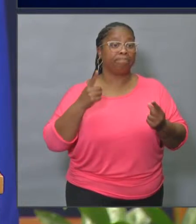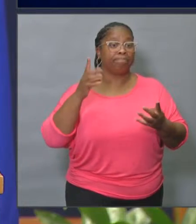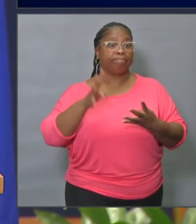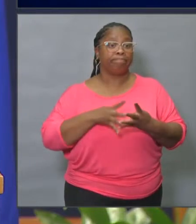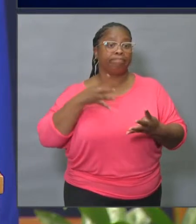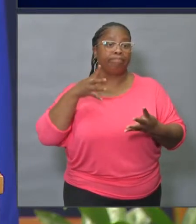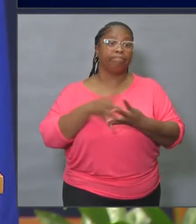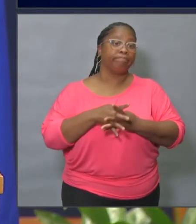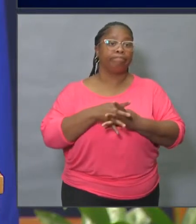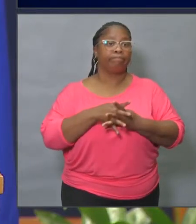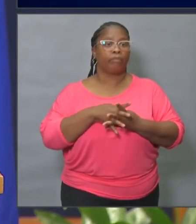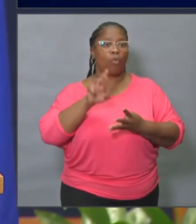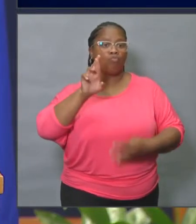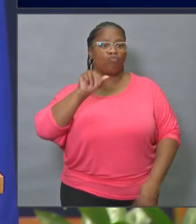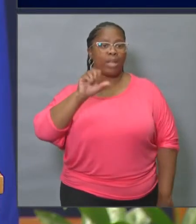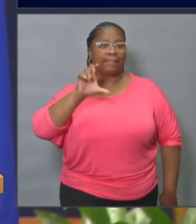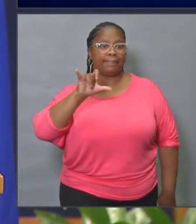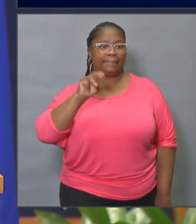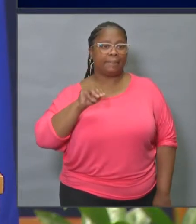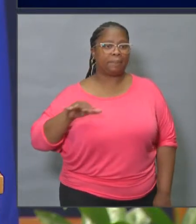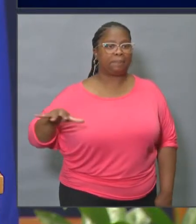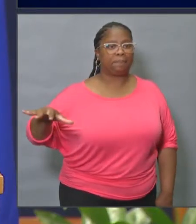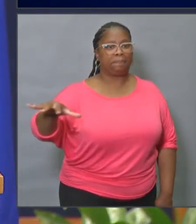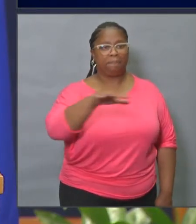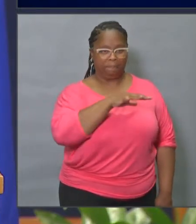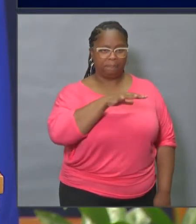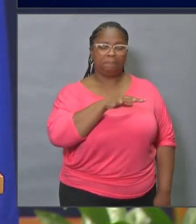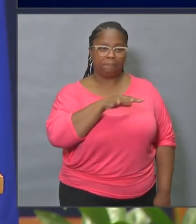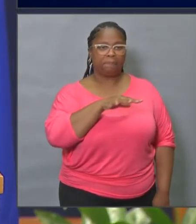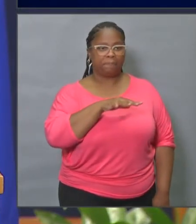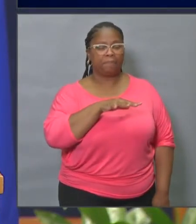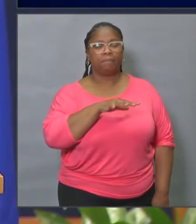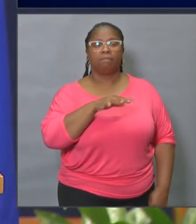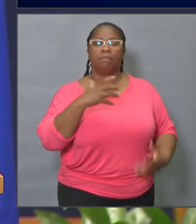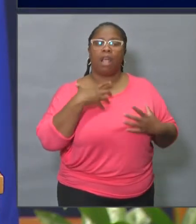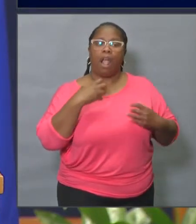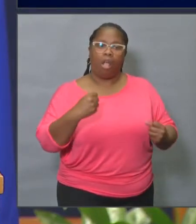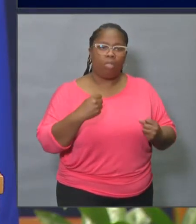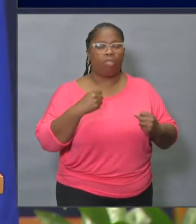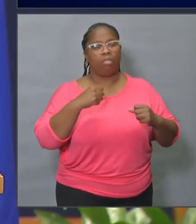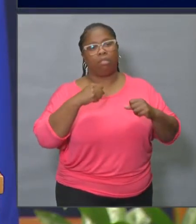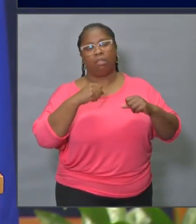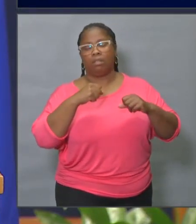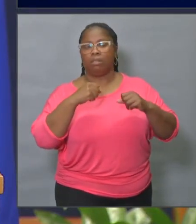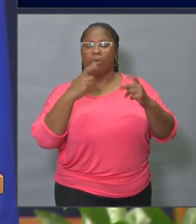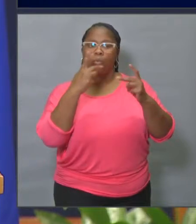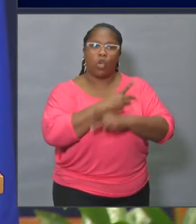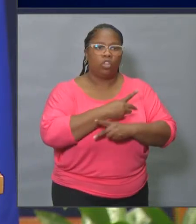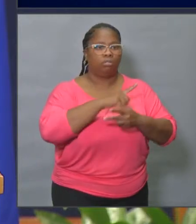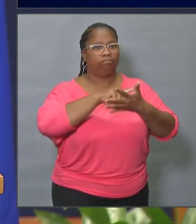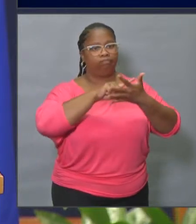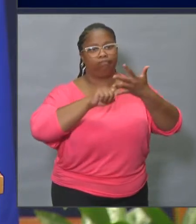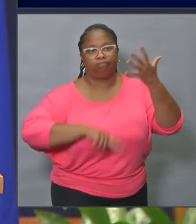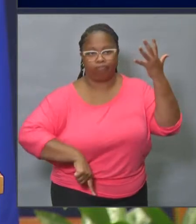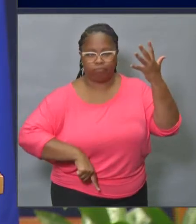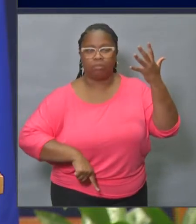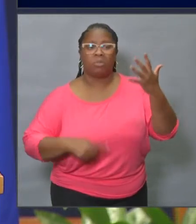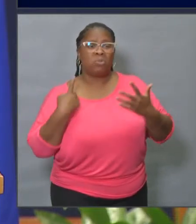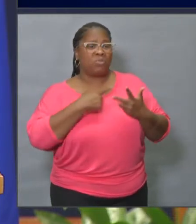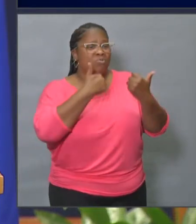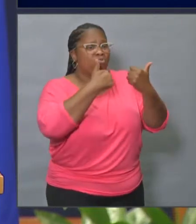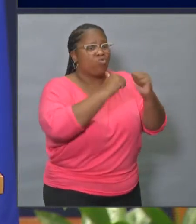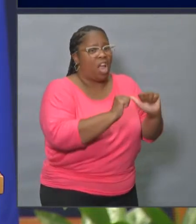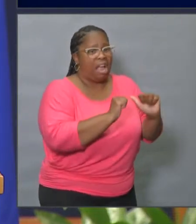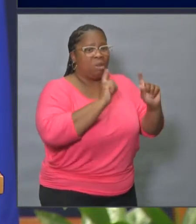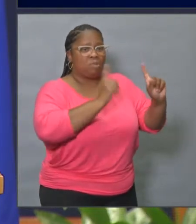The county, across the county, multiple departments, including DHS, are doing everything we can to respond. At